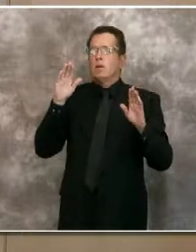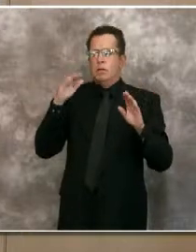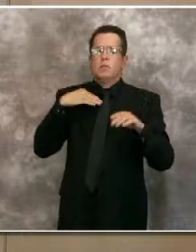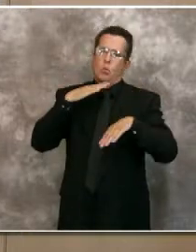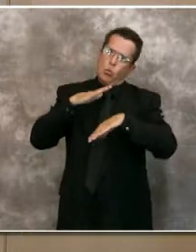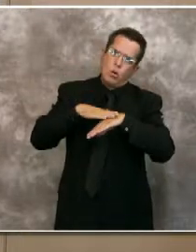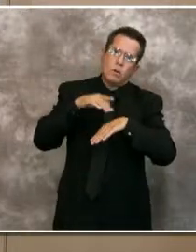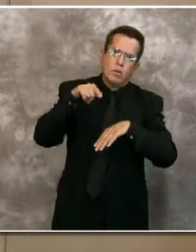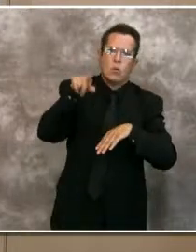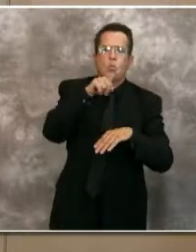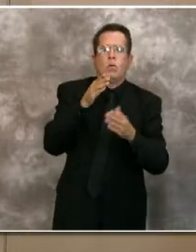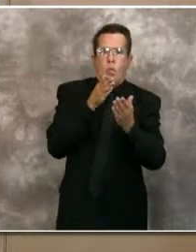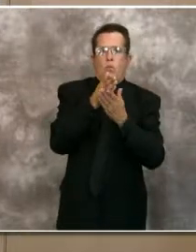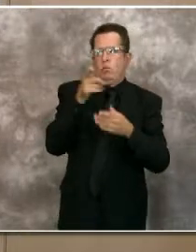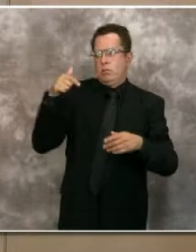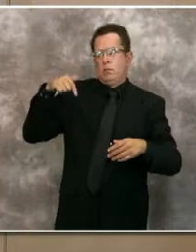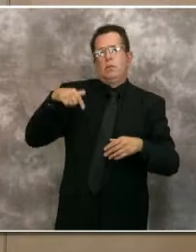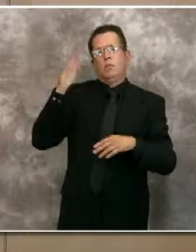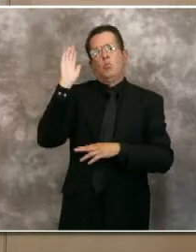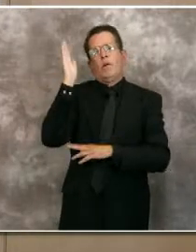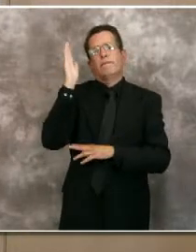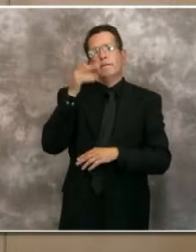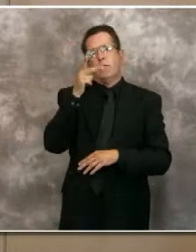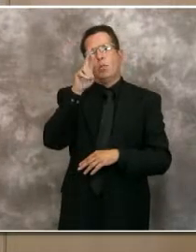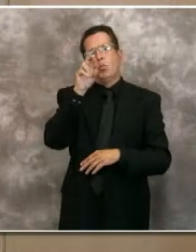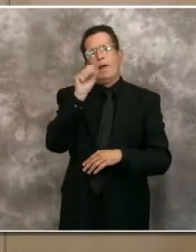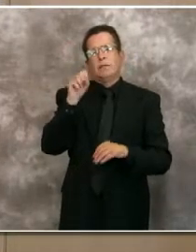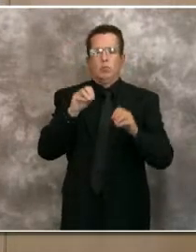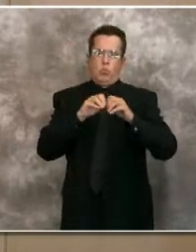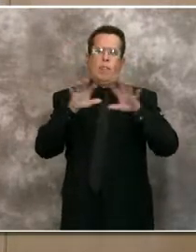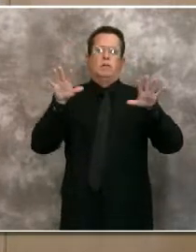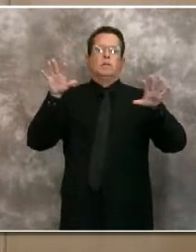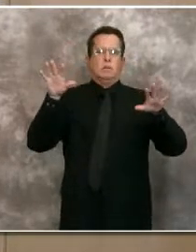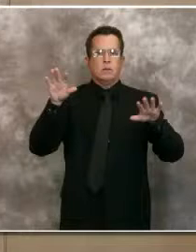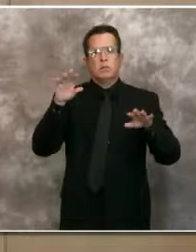aware through a press release. Mm-hmm.